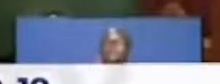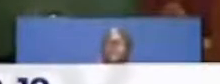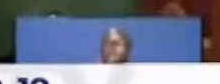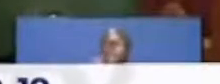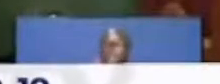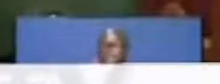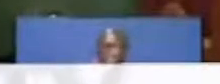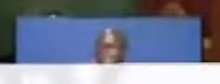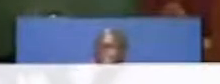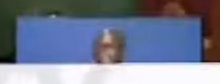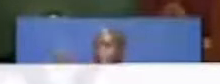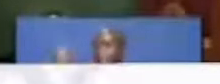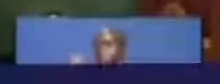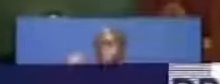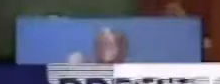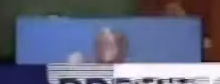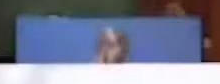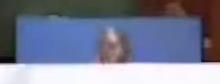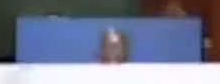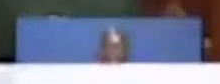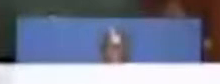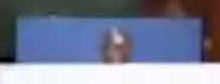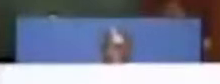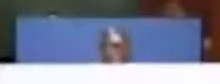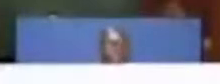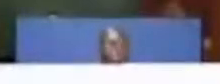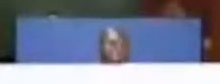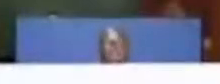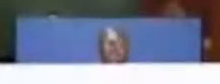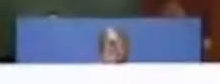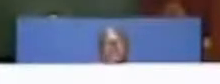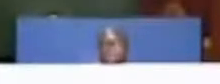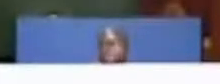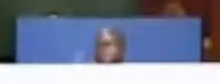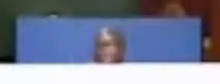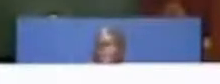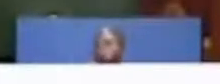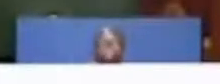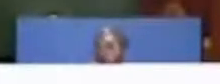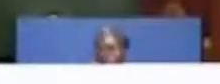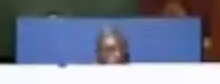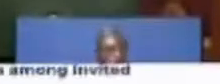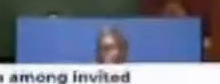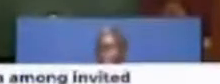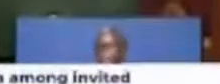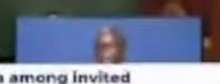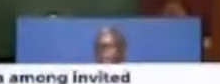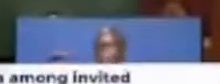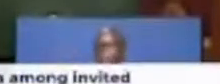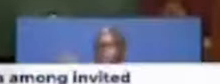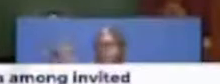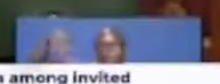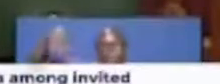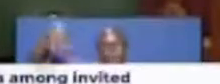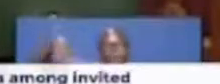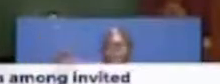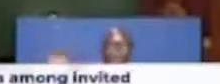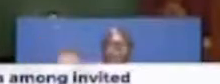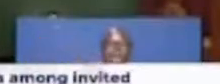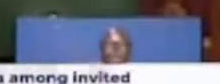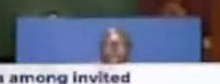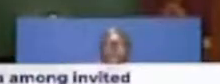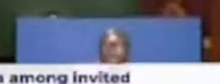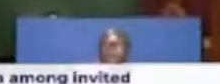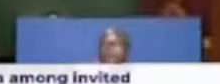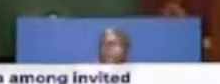to yesterday, the 29th of November 2021. Turning to power generation, our acceleration model